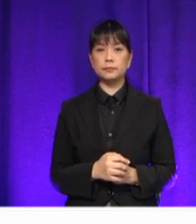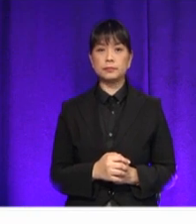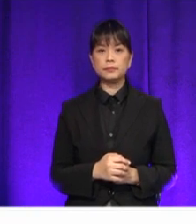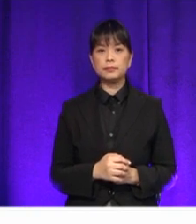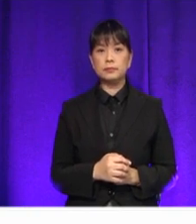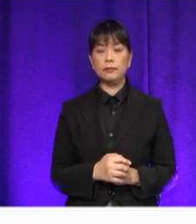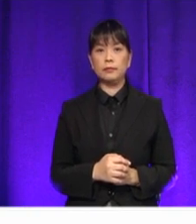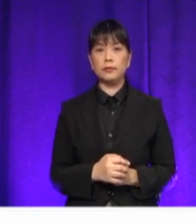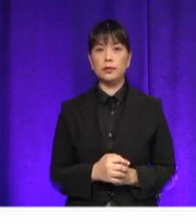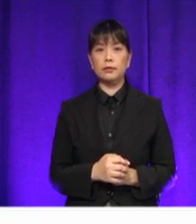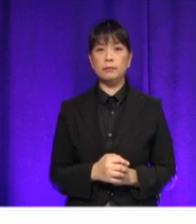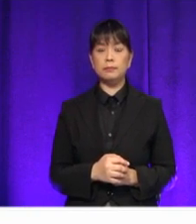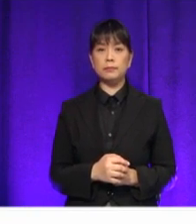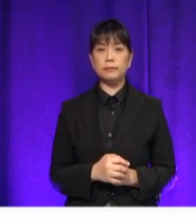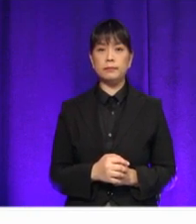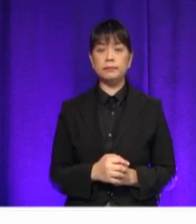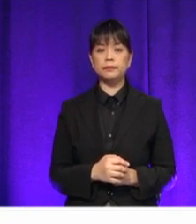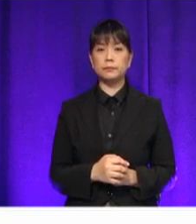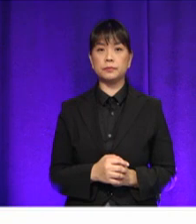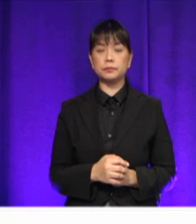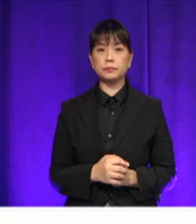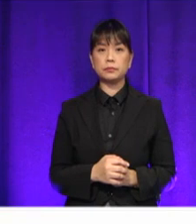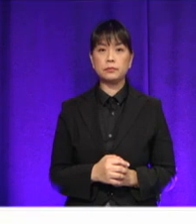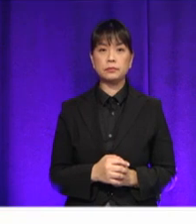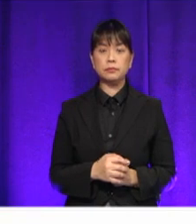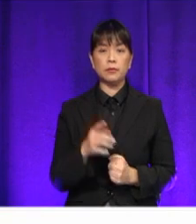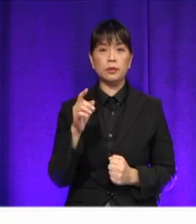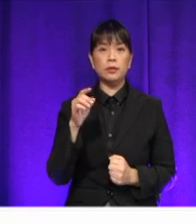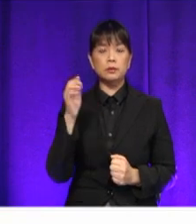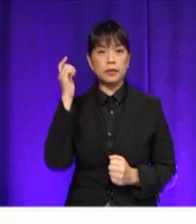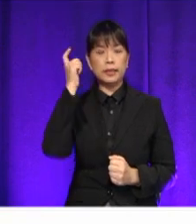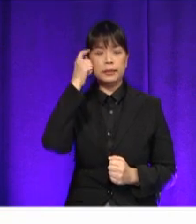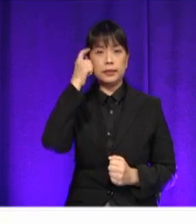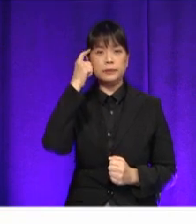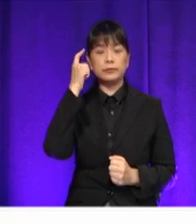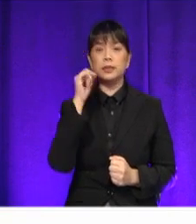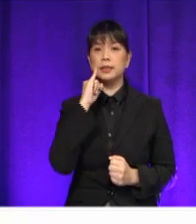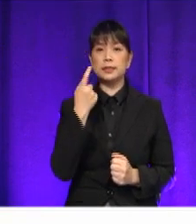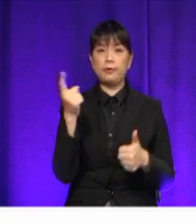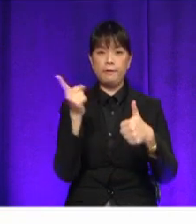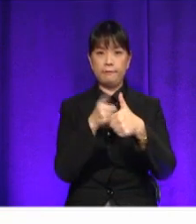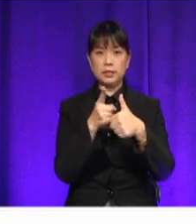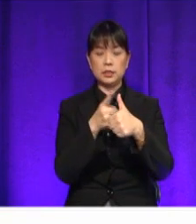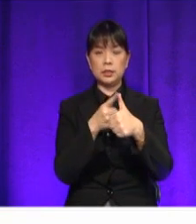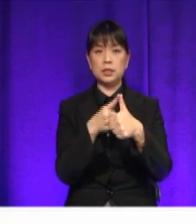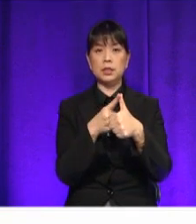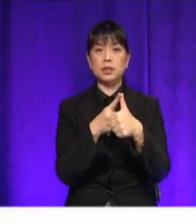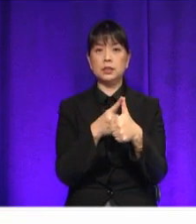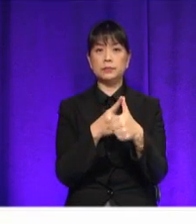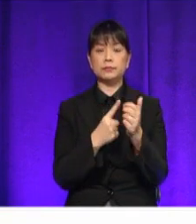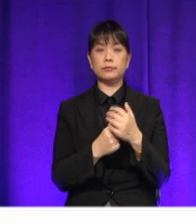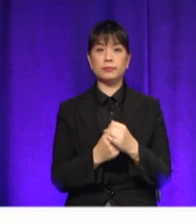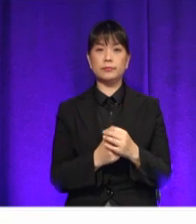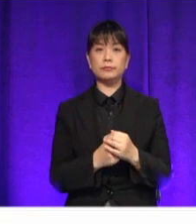Sharina? I think it's the first one. Yes, First it's the one, first one. I was yes. trying to sound